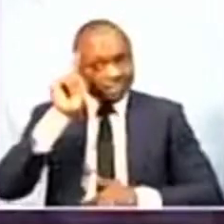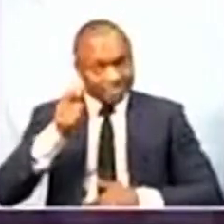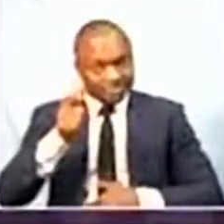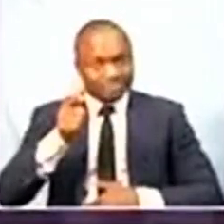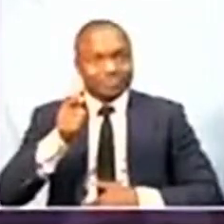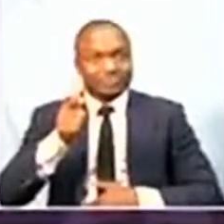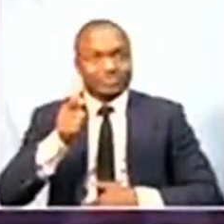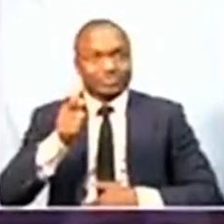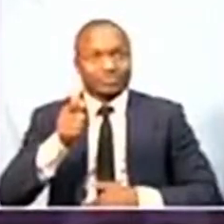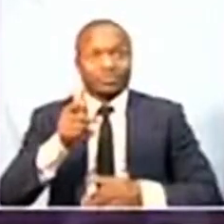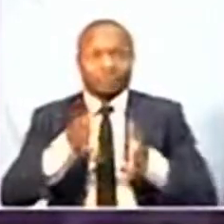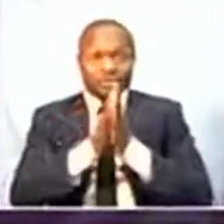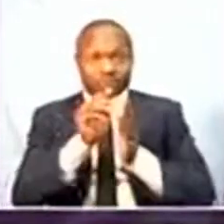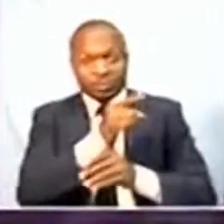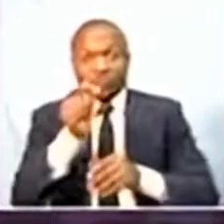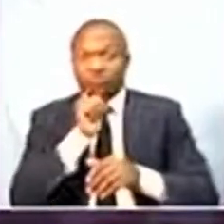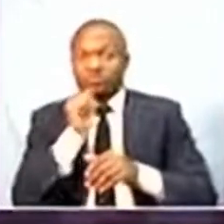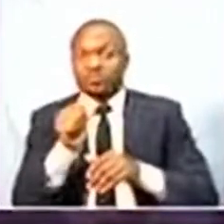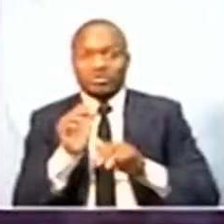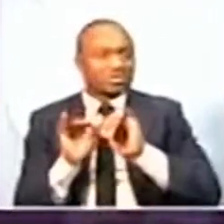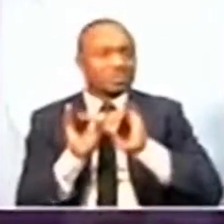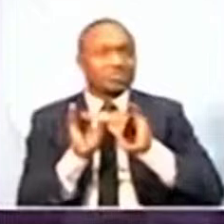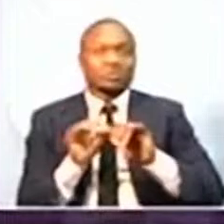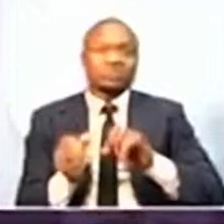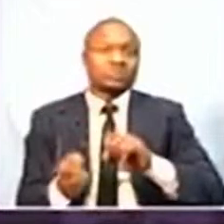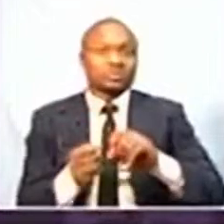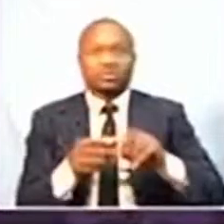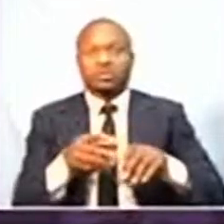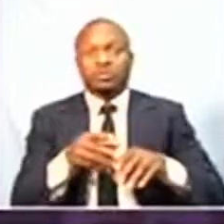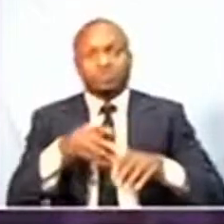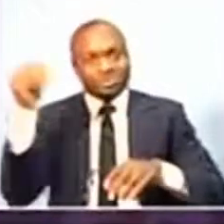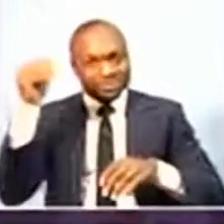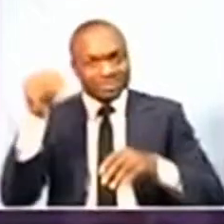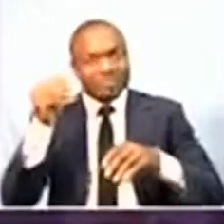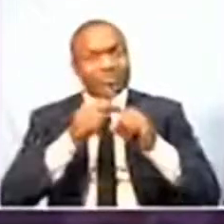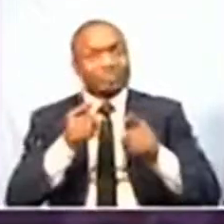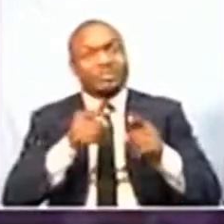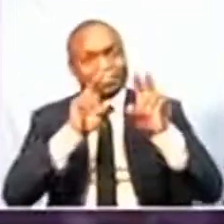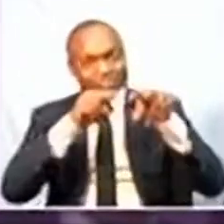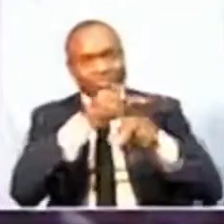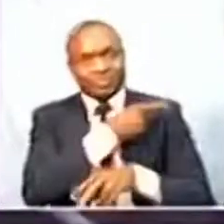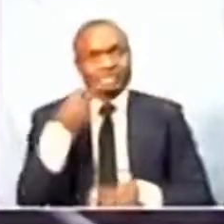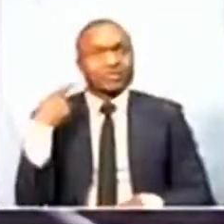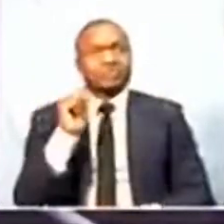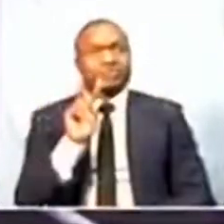So I urge you not to go away. Stay glued to Parliament television.